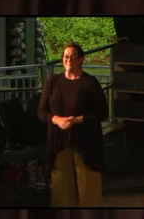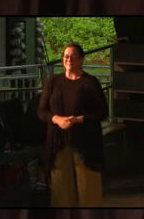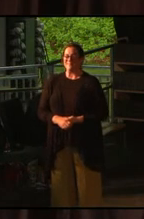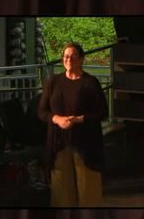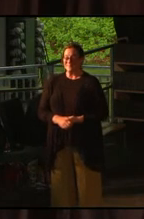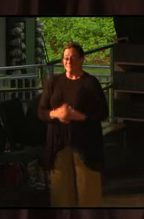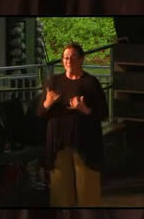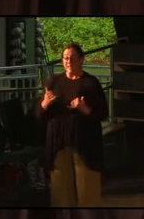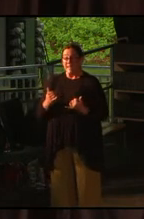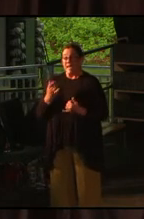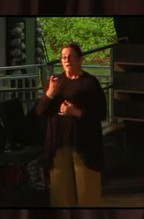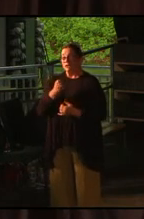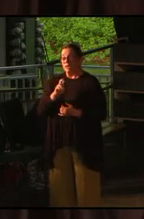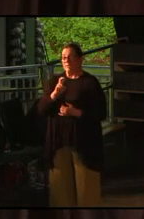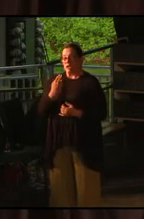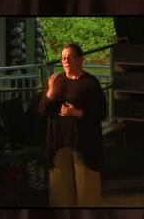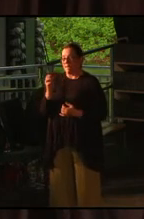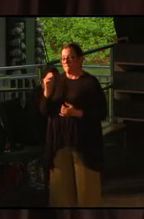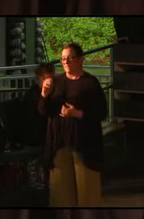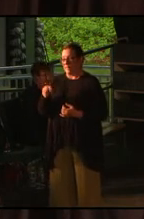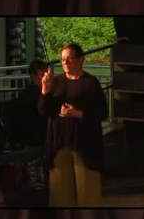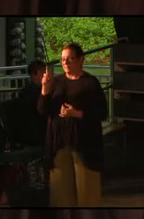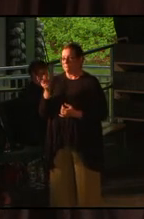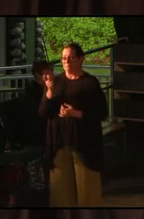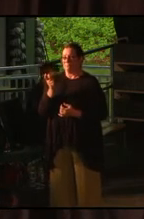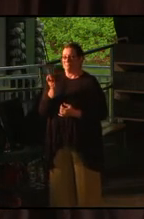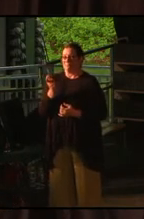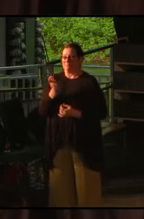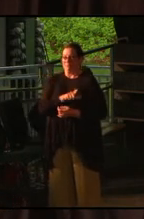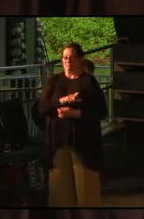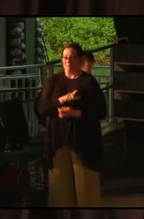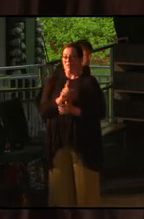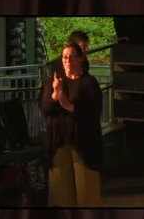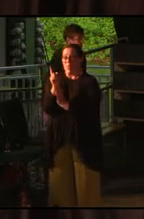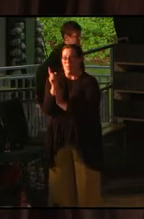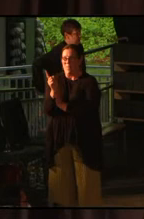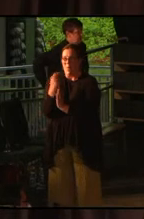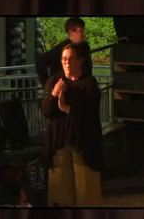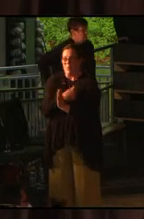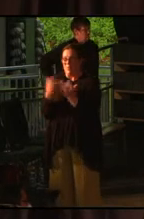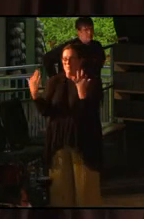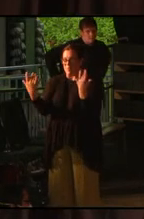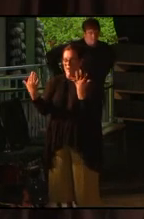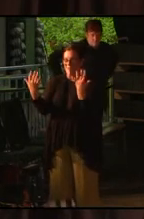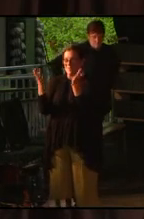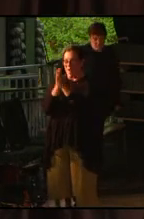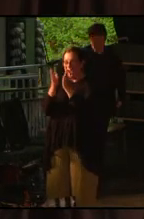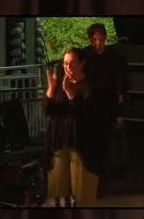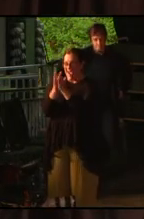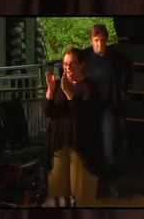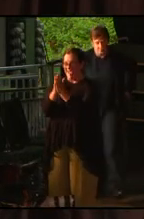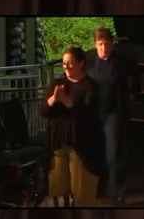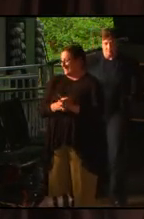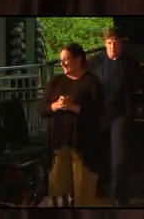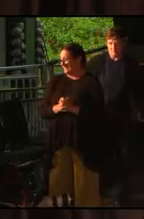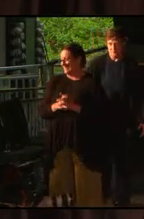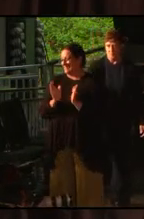And now, Dr. Hammond, I turn the podium back to you for the moment we've all been waiting for.